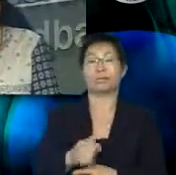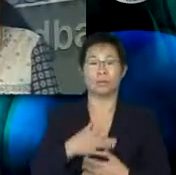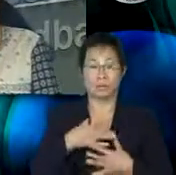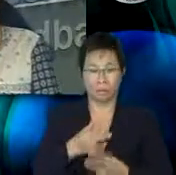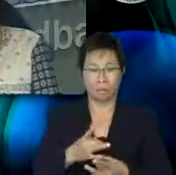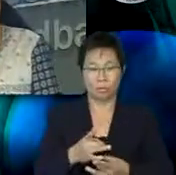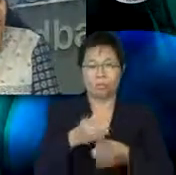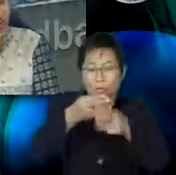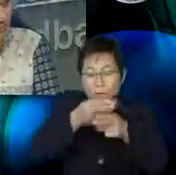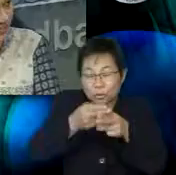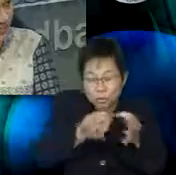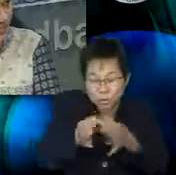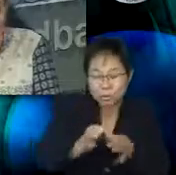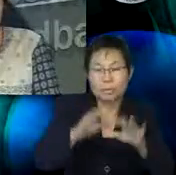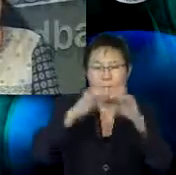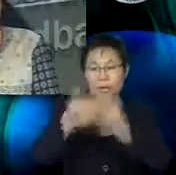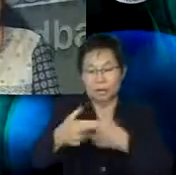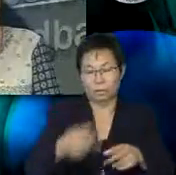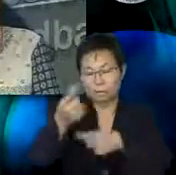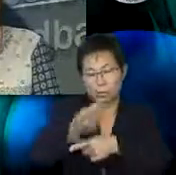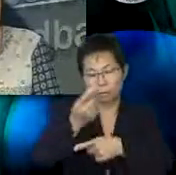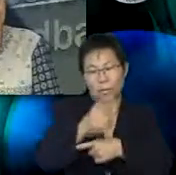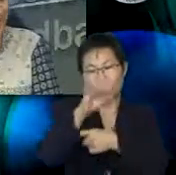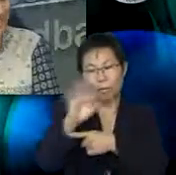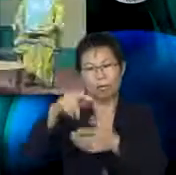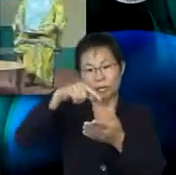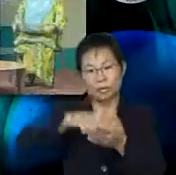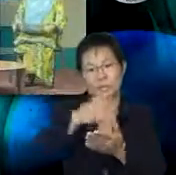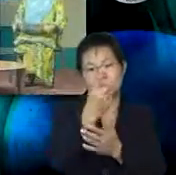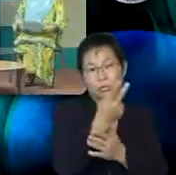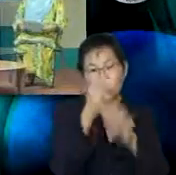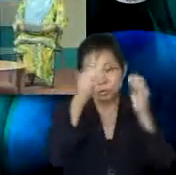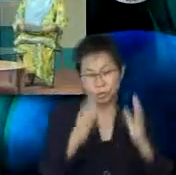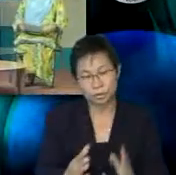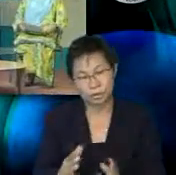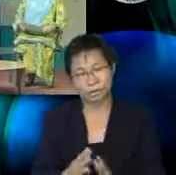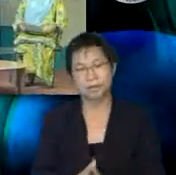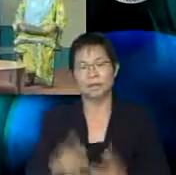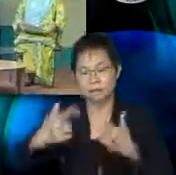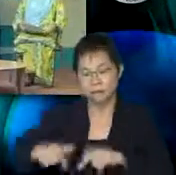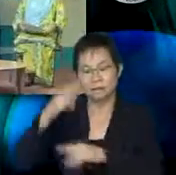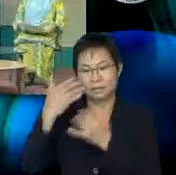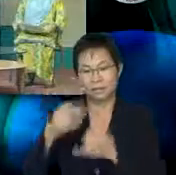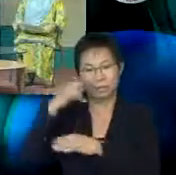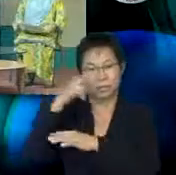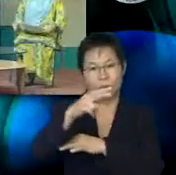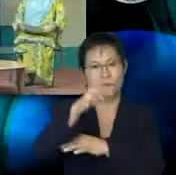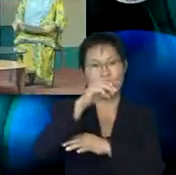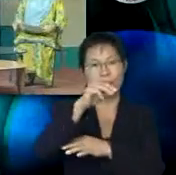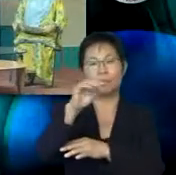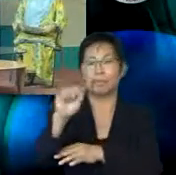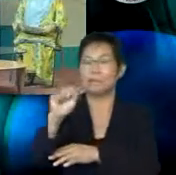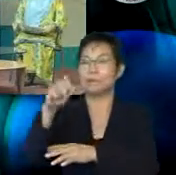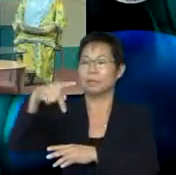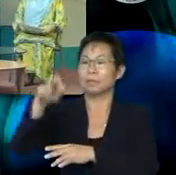Briefly describe the classroom practices of these two teachers. Let us now look at Ms. Pritam's